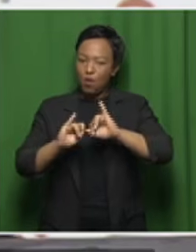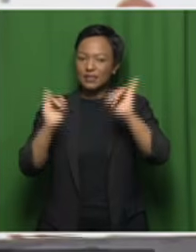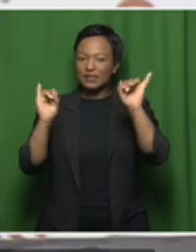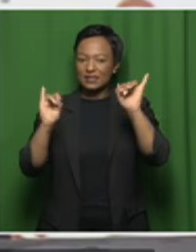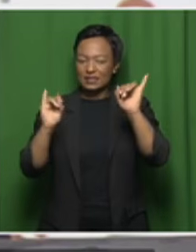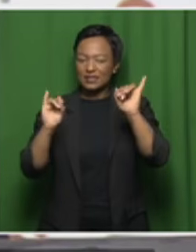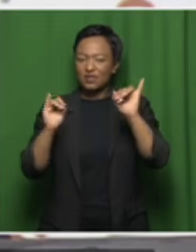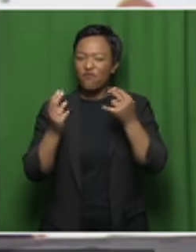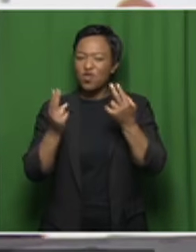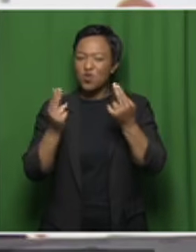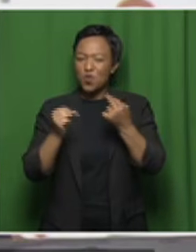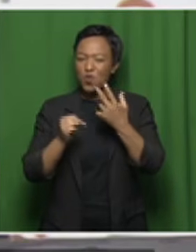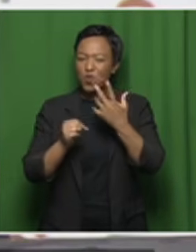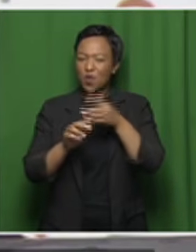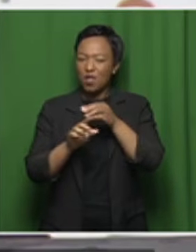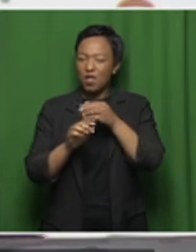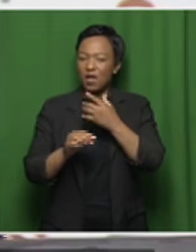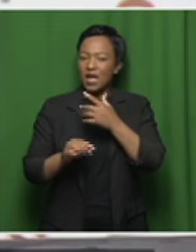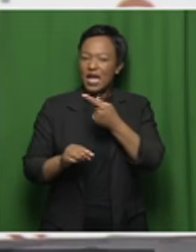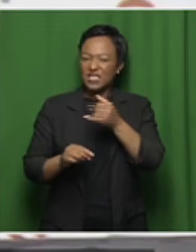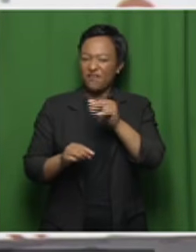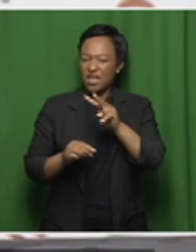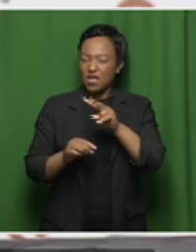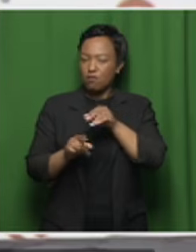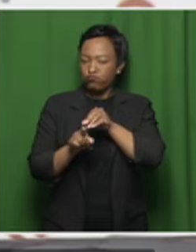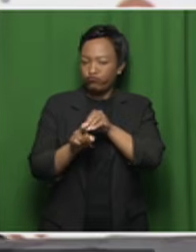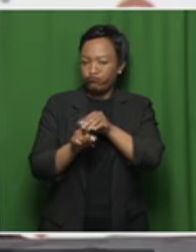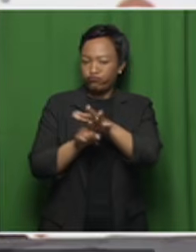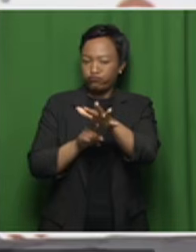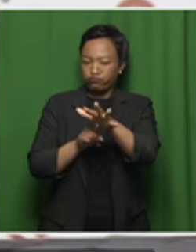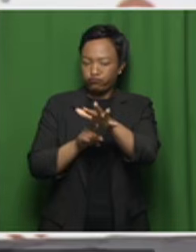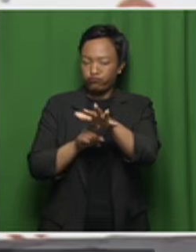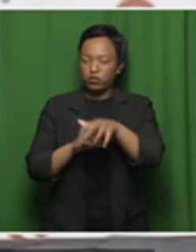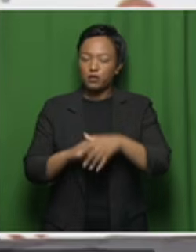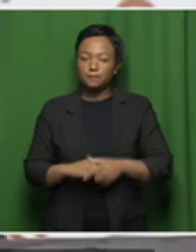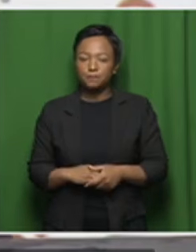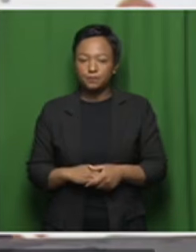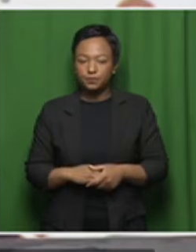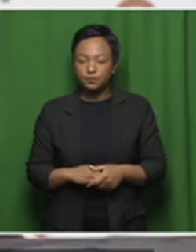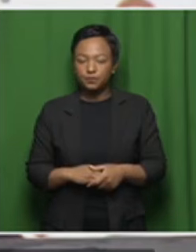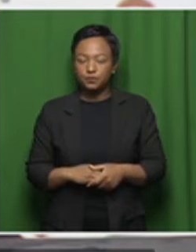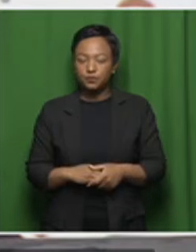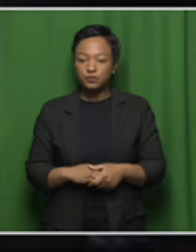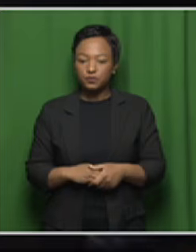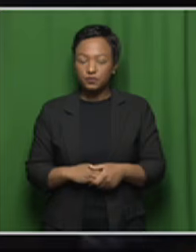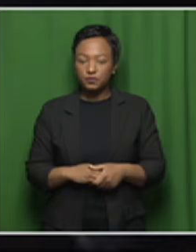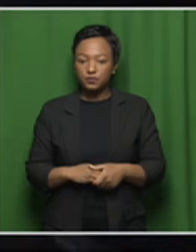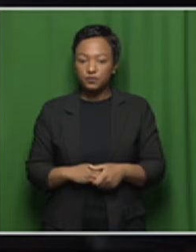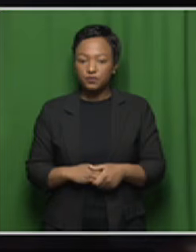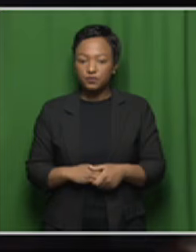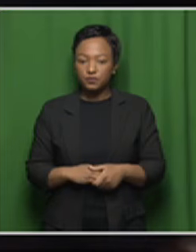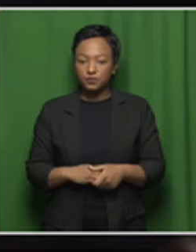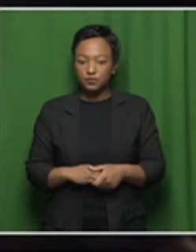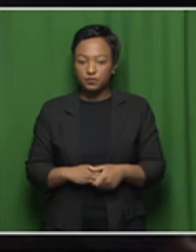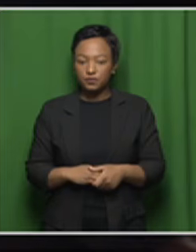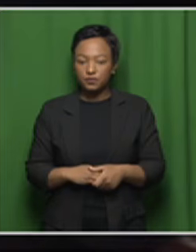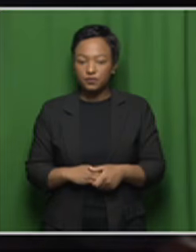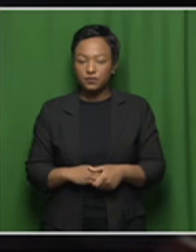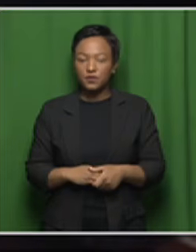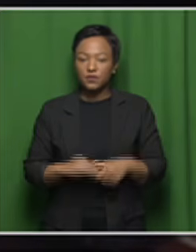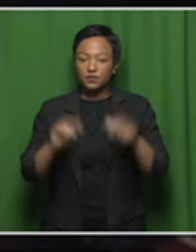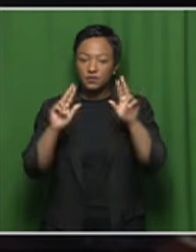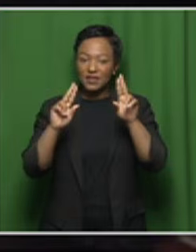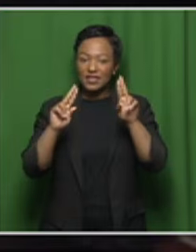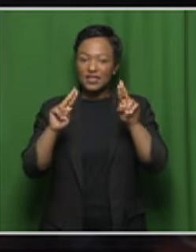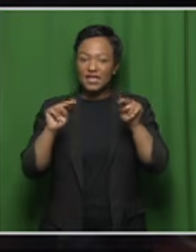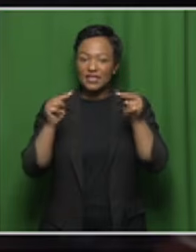new infections, as well as other key populations. According to the National